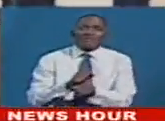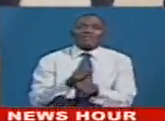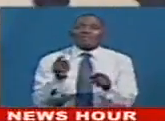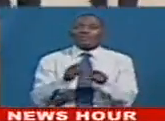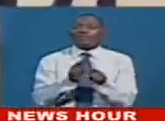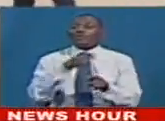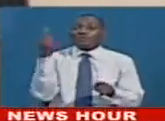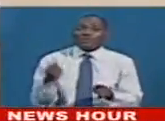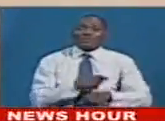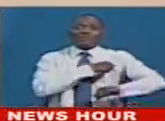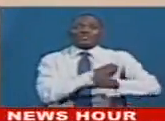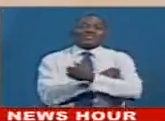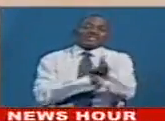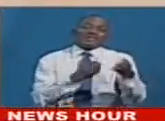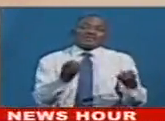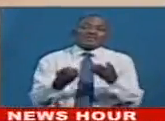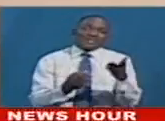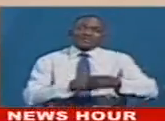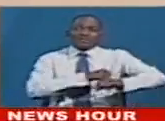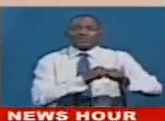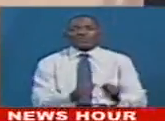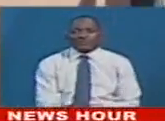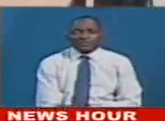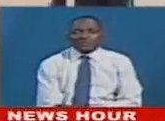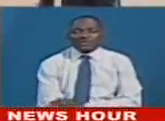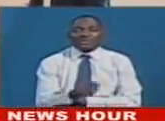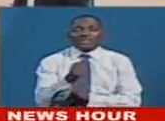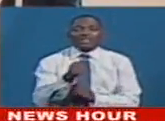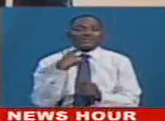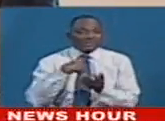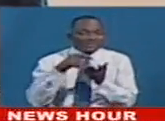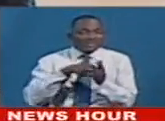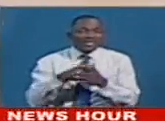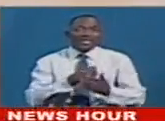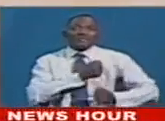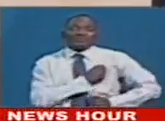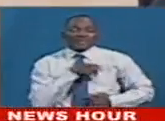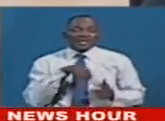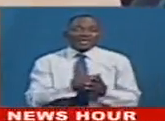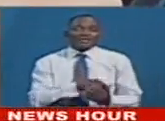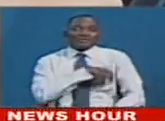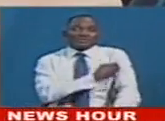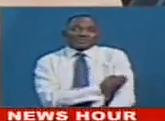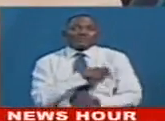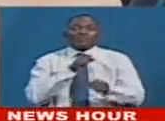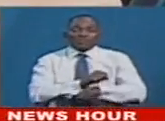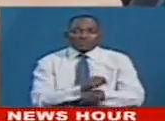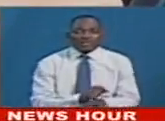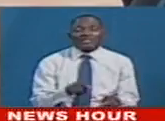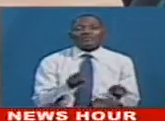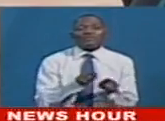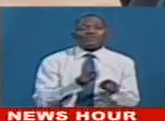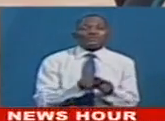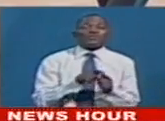and serviceability of all equipment at all times. It is meant to assess the soldier's strength for duty. It is also